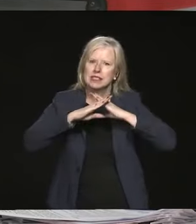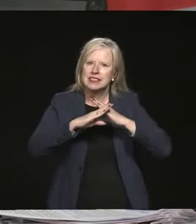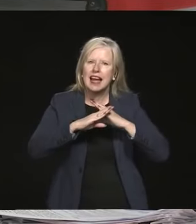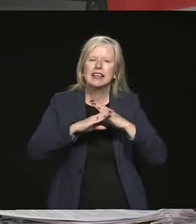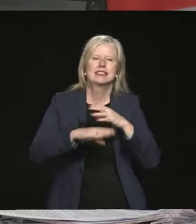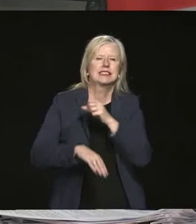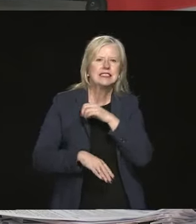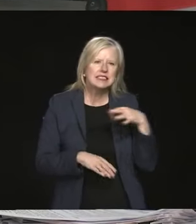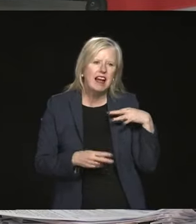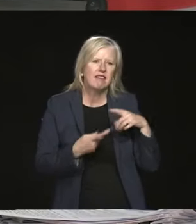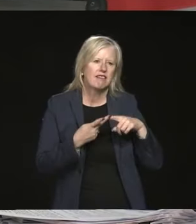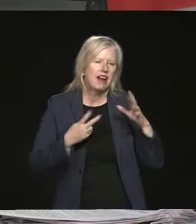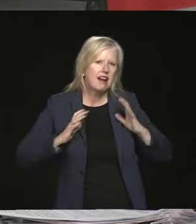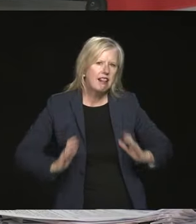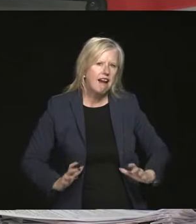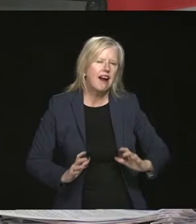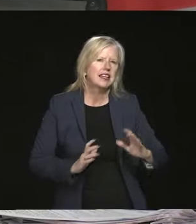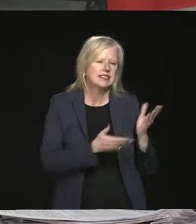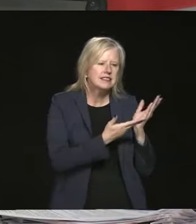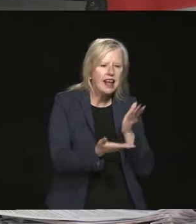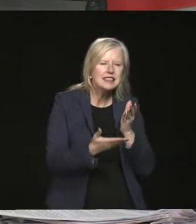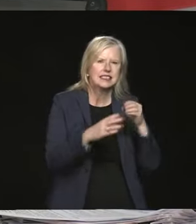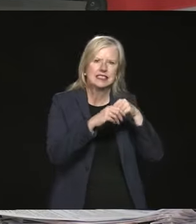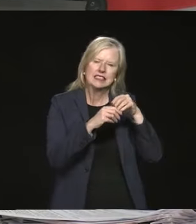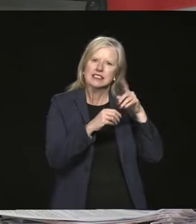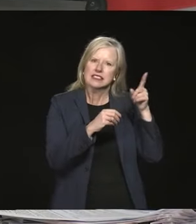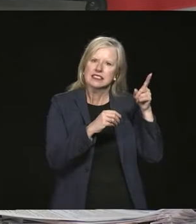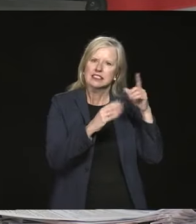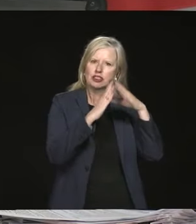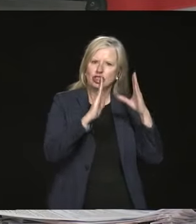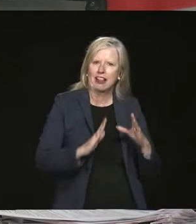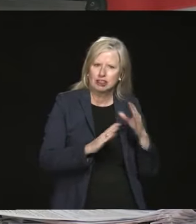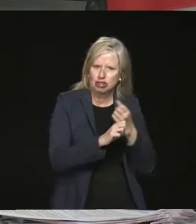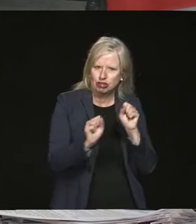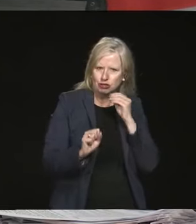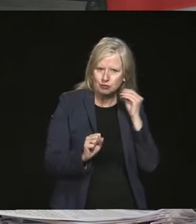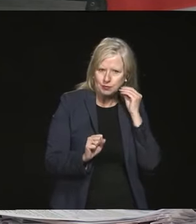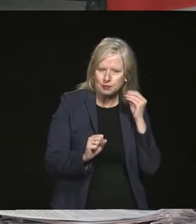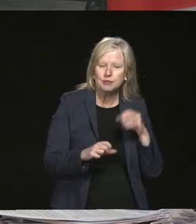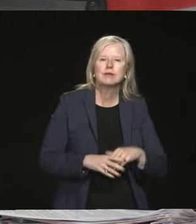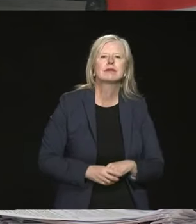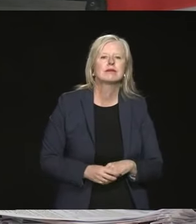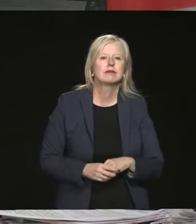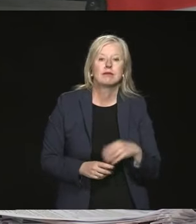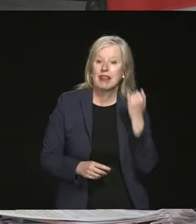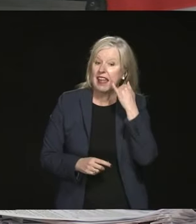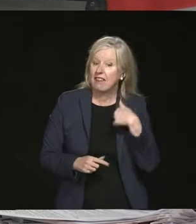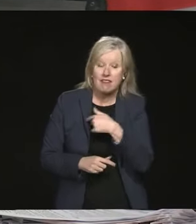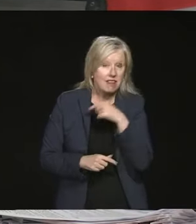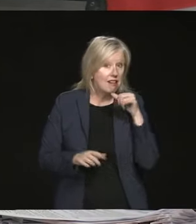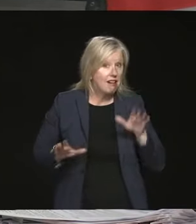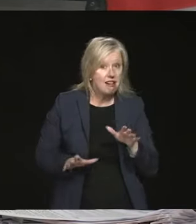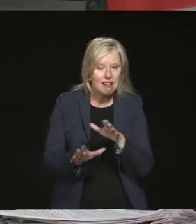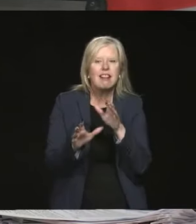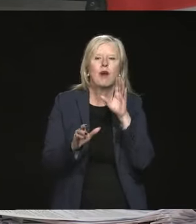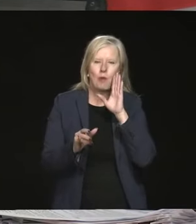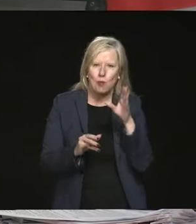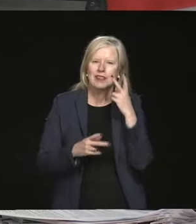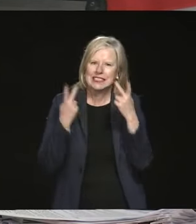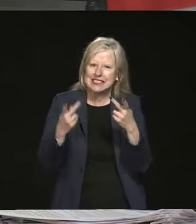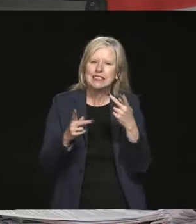in shelters. Without immediate action, there will be more outbreaks and avoidable deaths with broader societal and